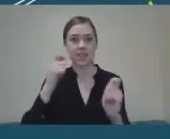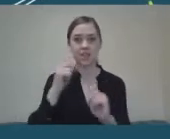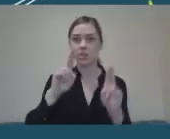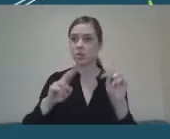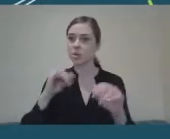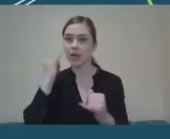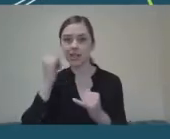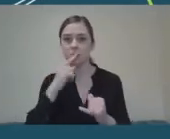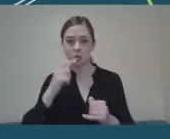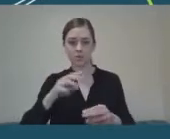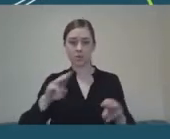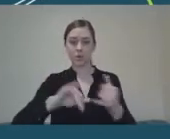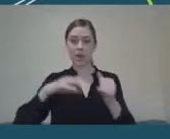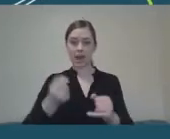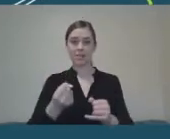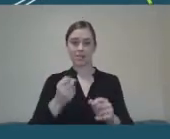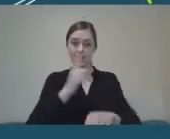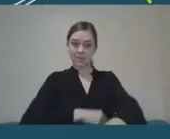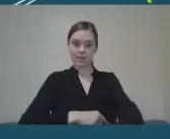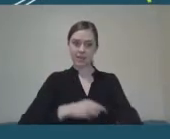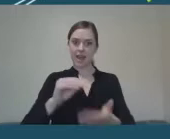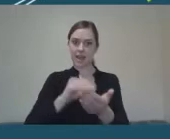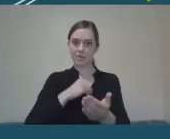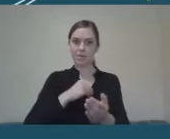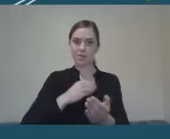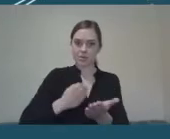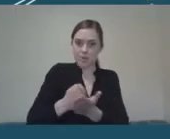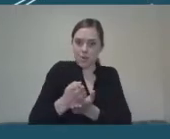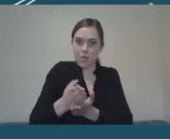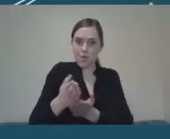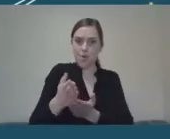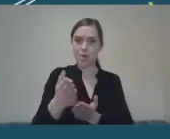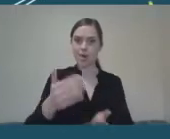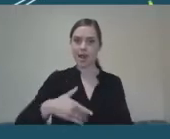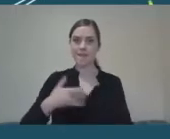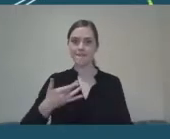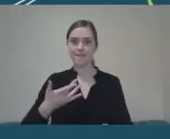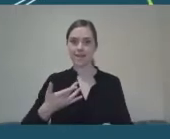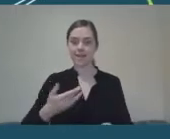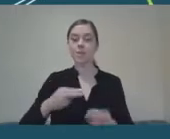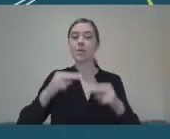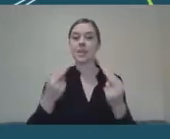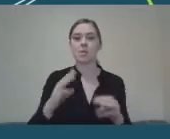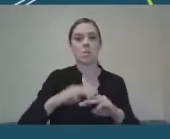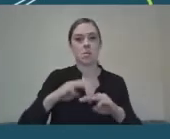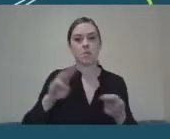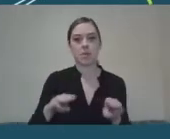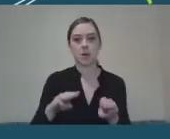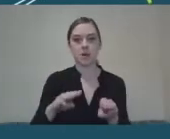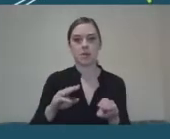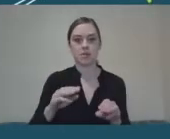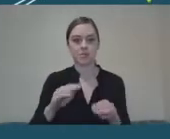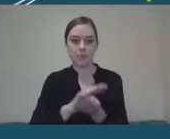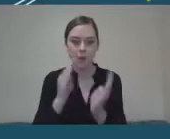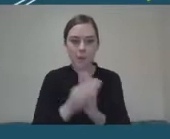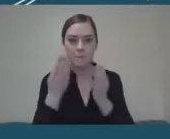that their whole life. So we need more people to be brave, we need more people to be open-minded, and we